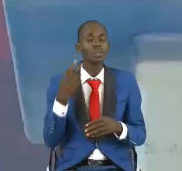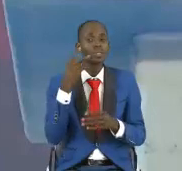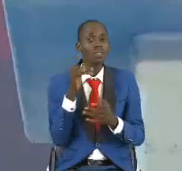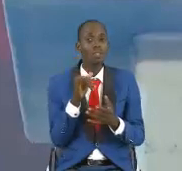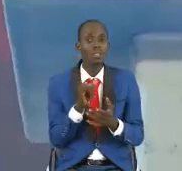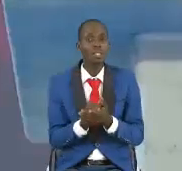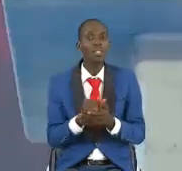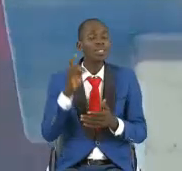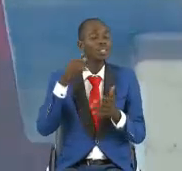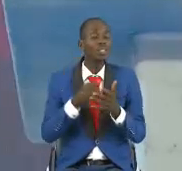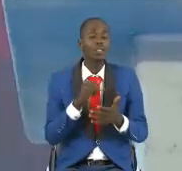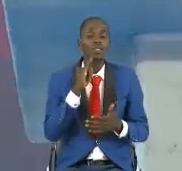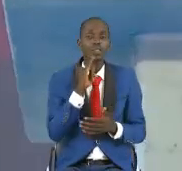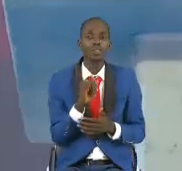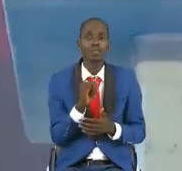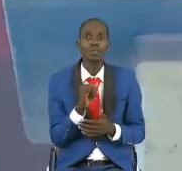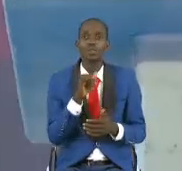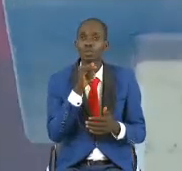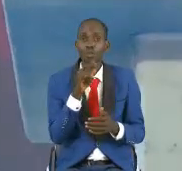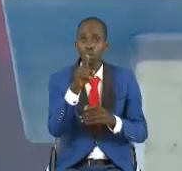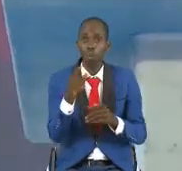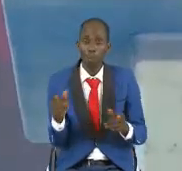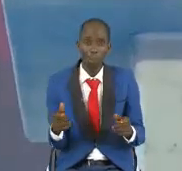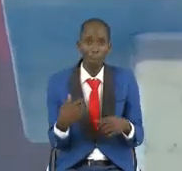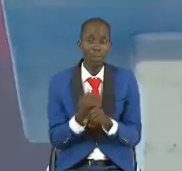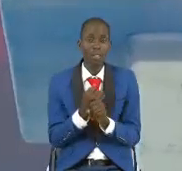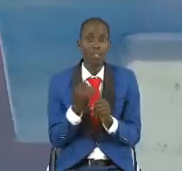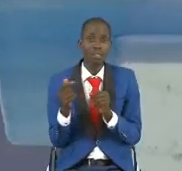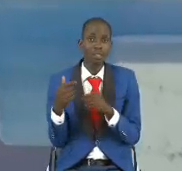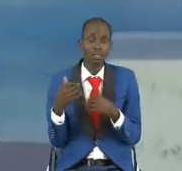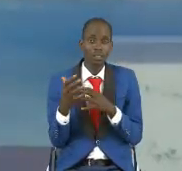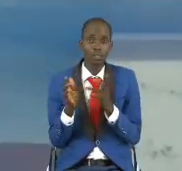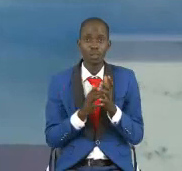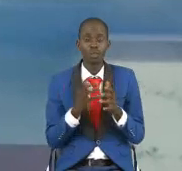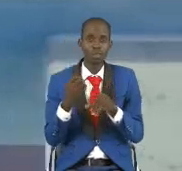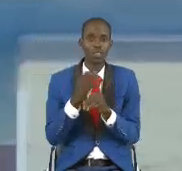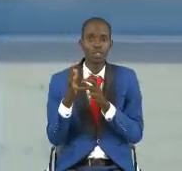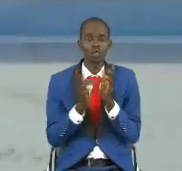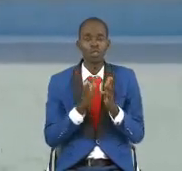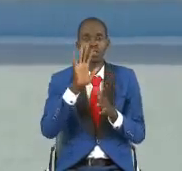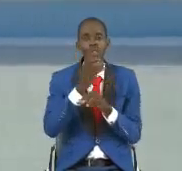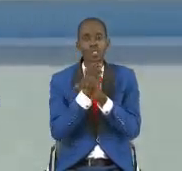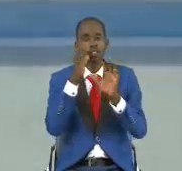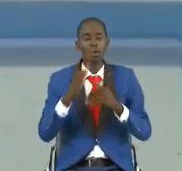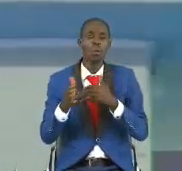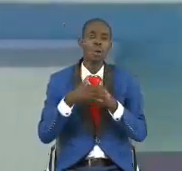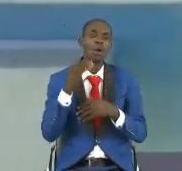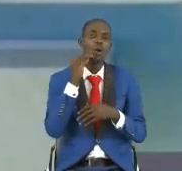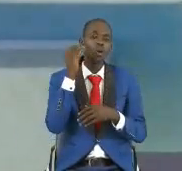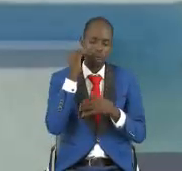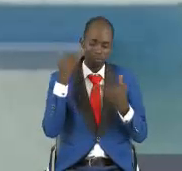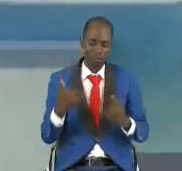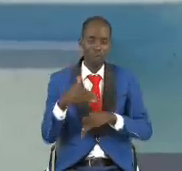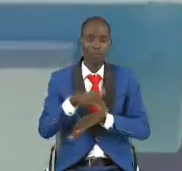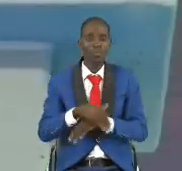home tonight. You take Jesus the Savior back home tonight. And then, and there